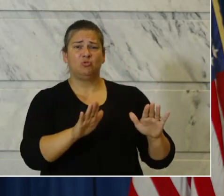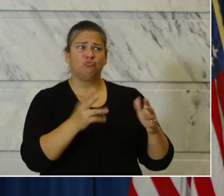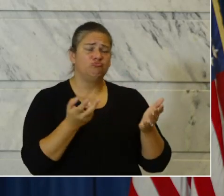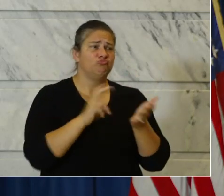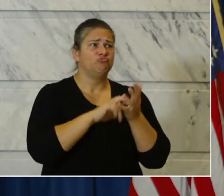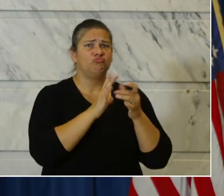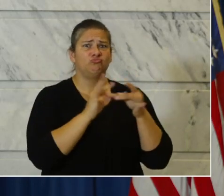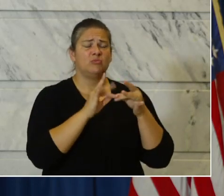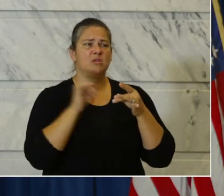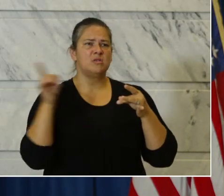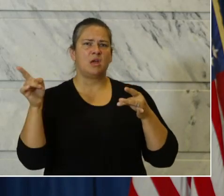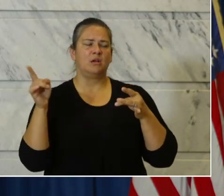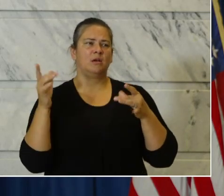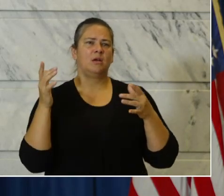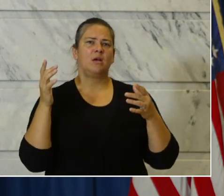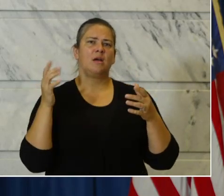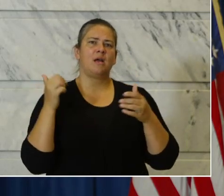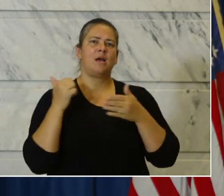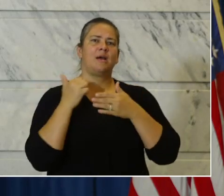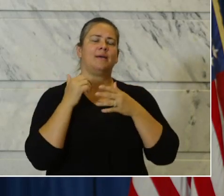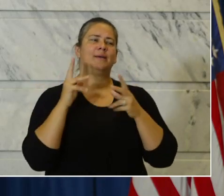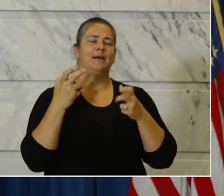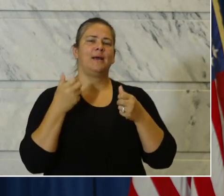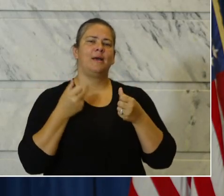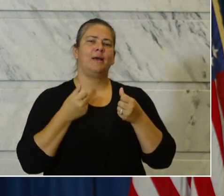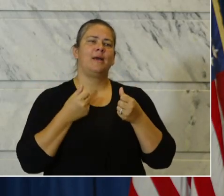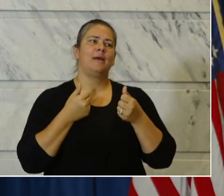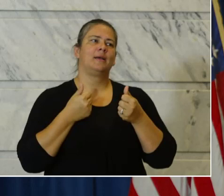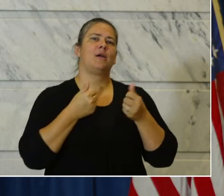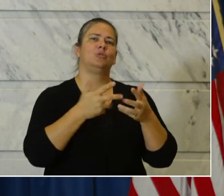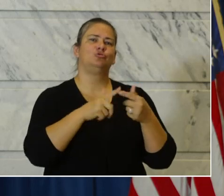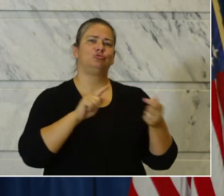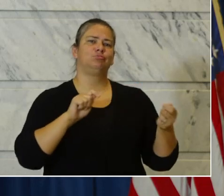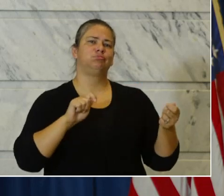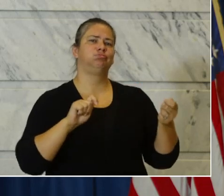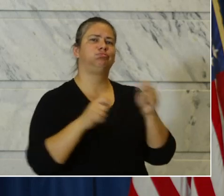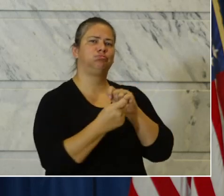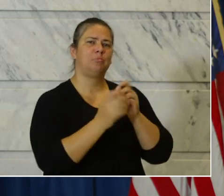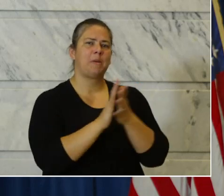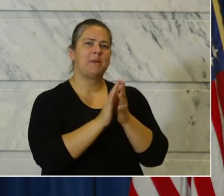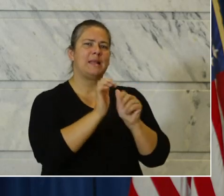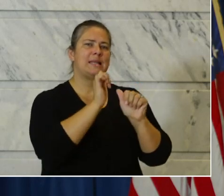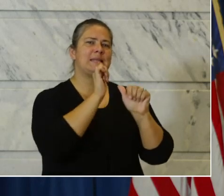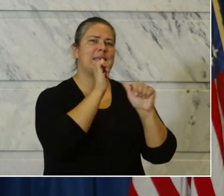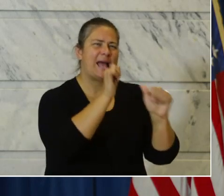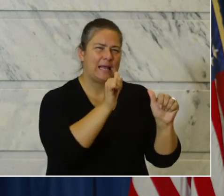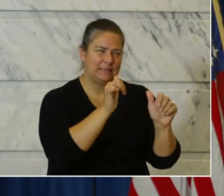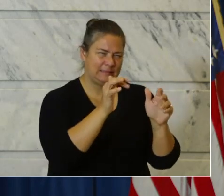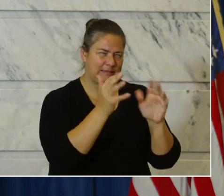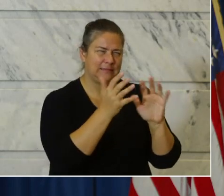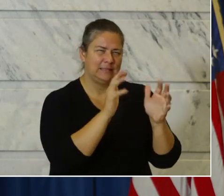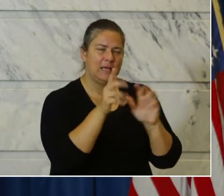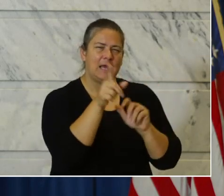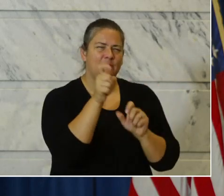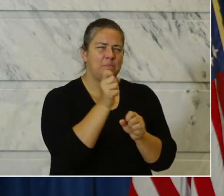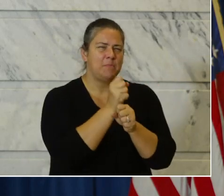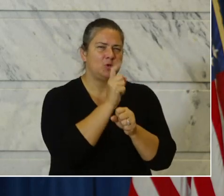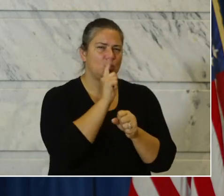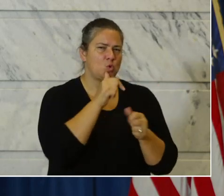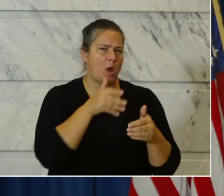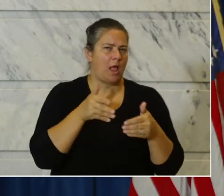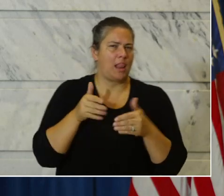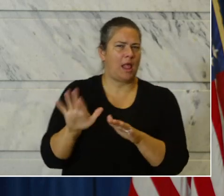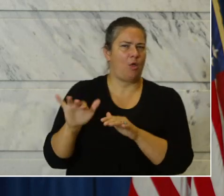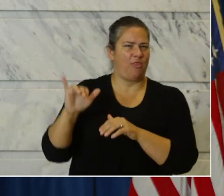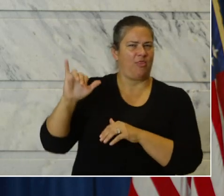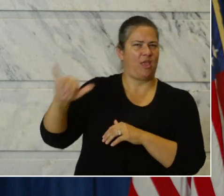everybody, including law enforcement and demonstrators. And we got to make sure that we don't allow that to